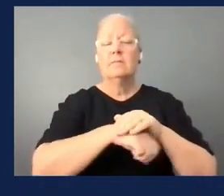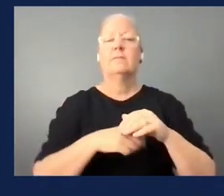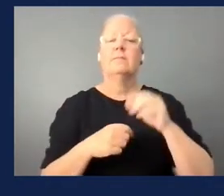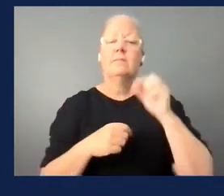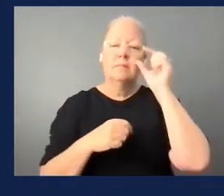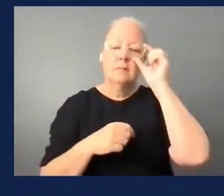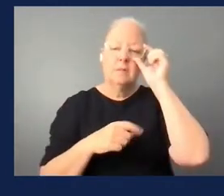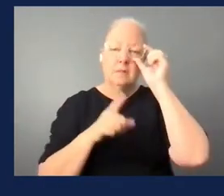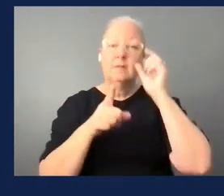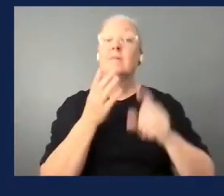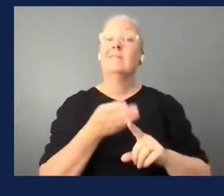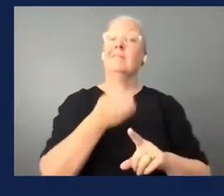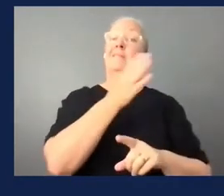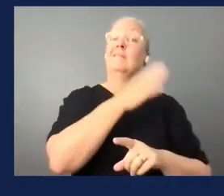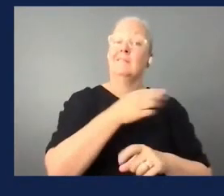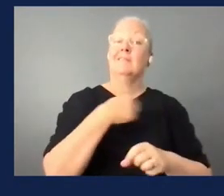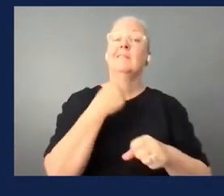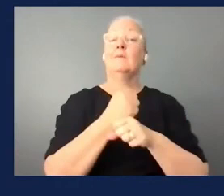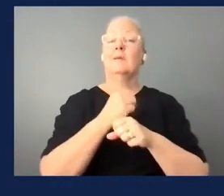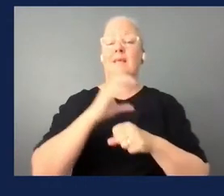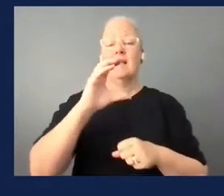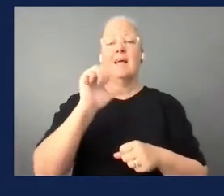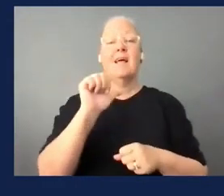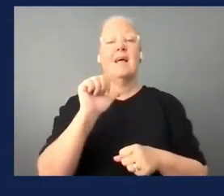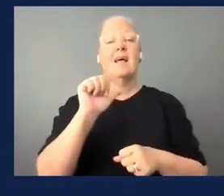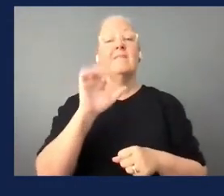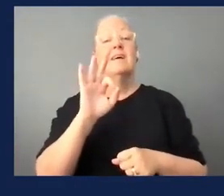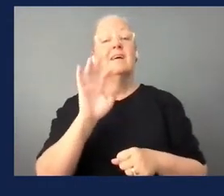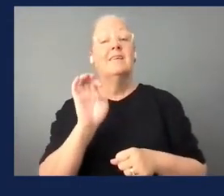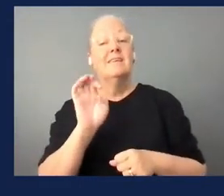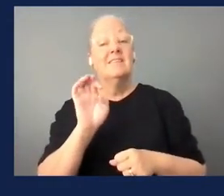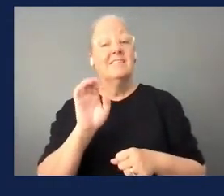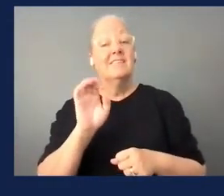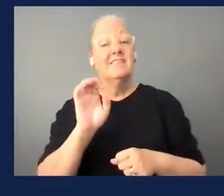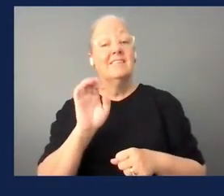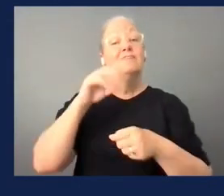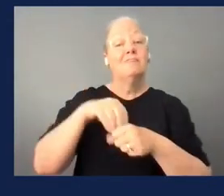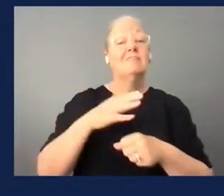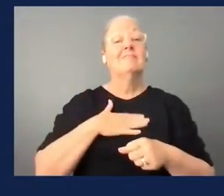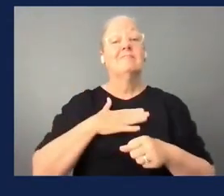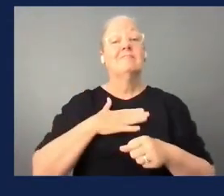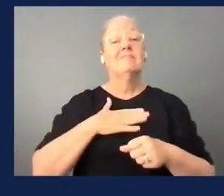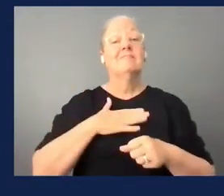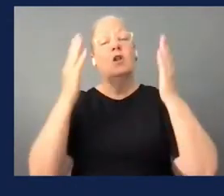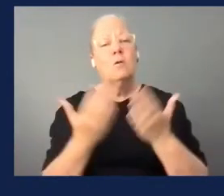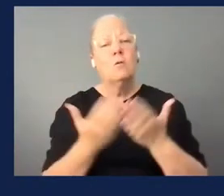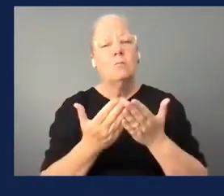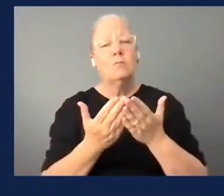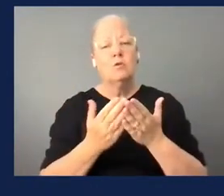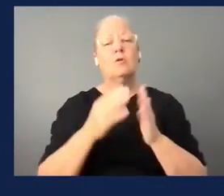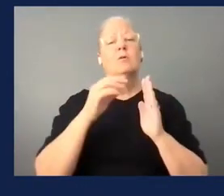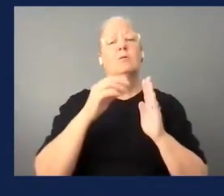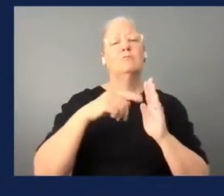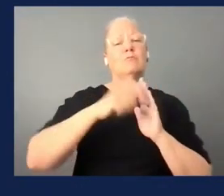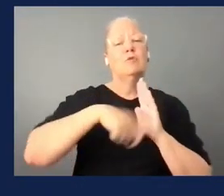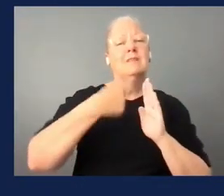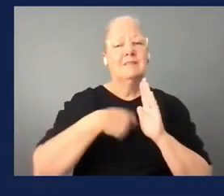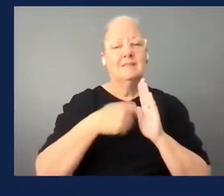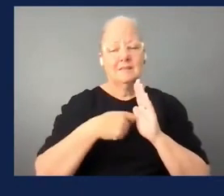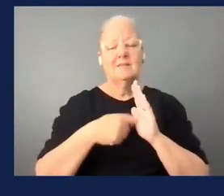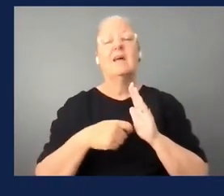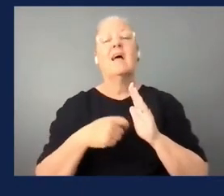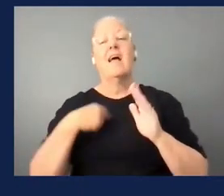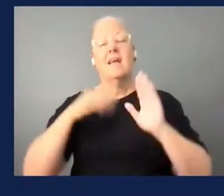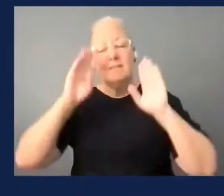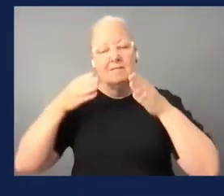I actually worked at CAFE, where I worked on a lot of our global projects to improve access and inclusion for disabled people, including at